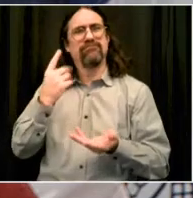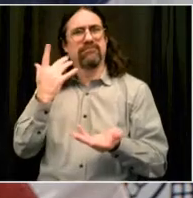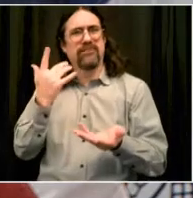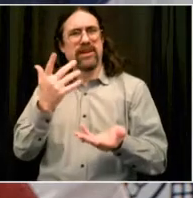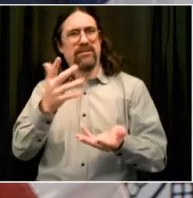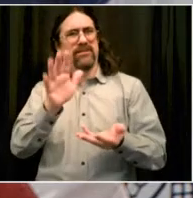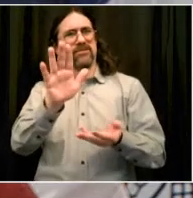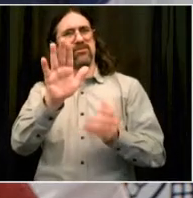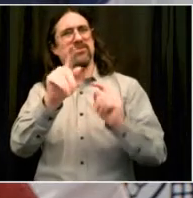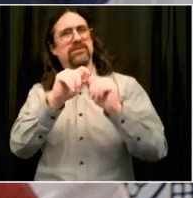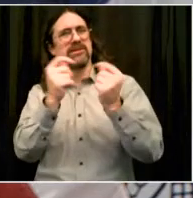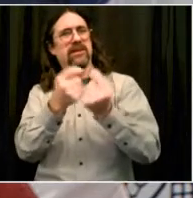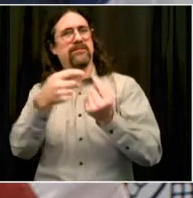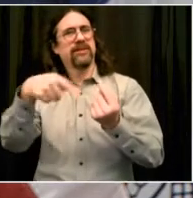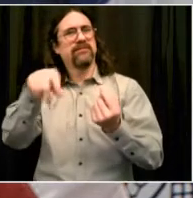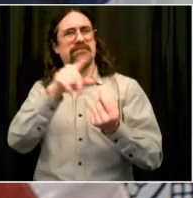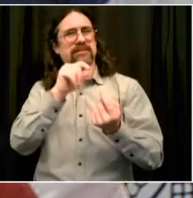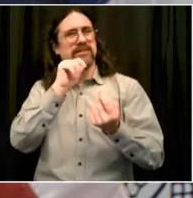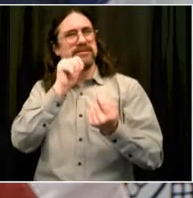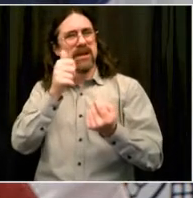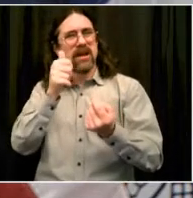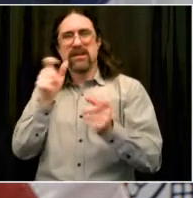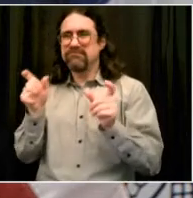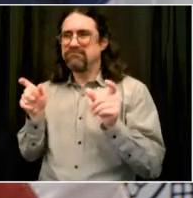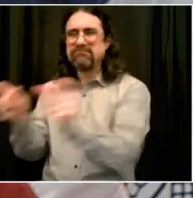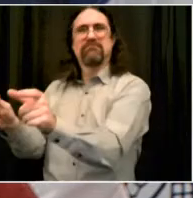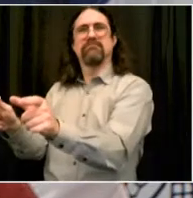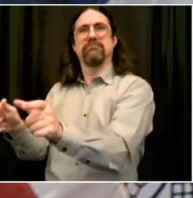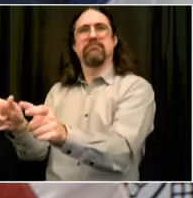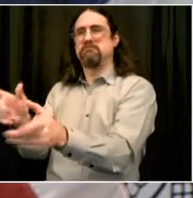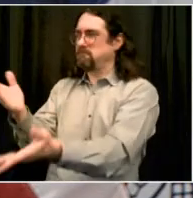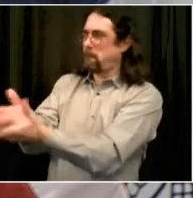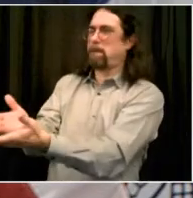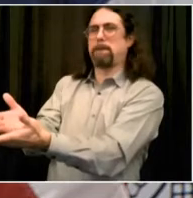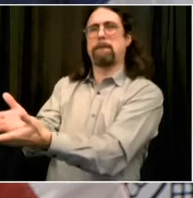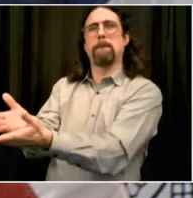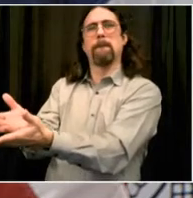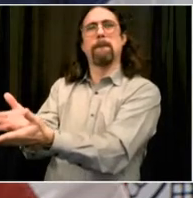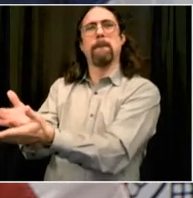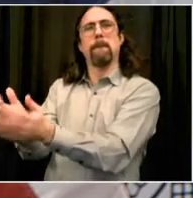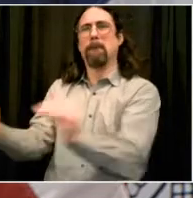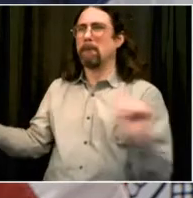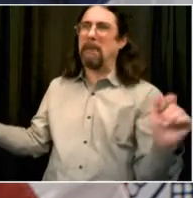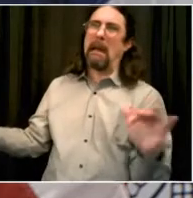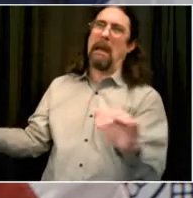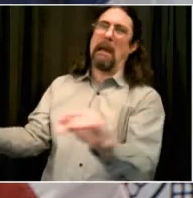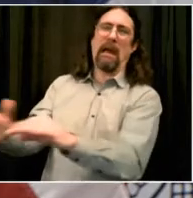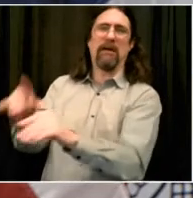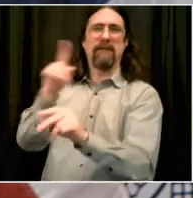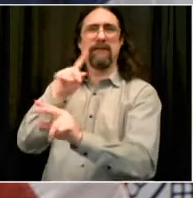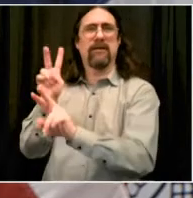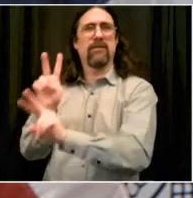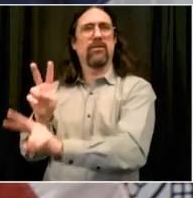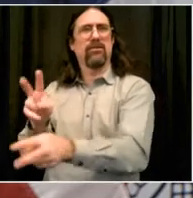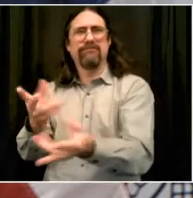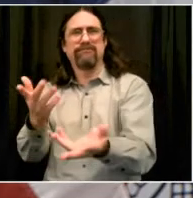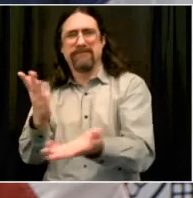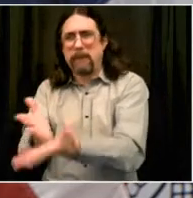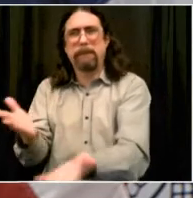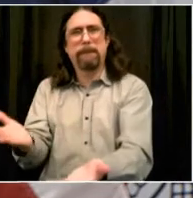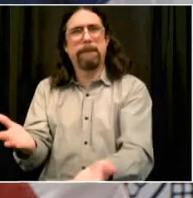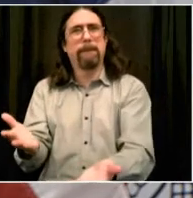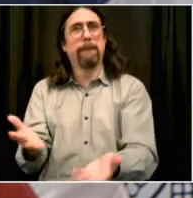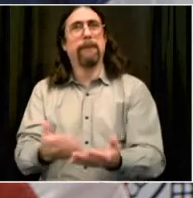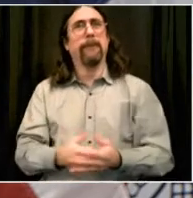health measures? I appreciate that, Amanda. Look, first of all, that specific situation is still being investigated. We're still trying to get the